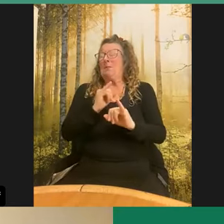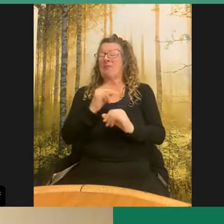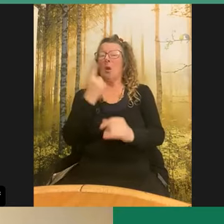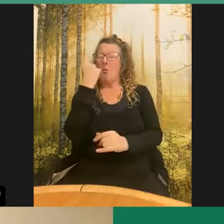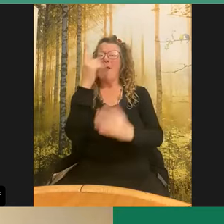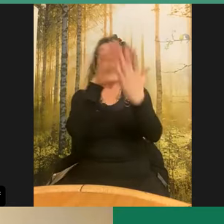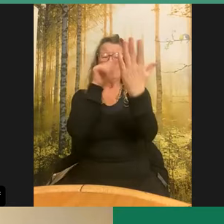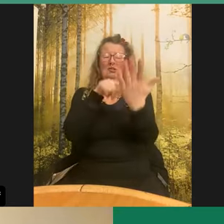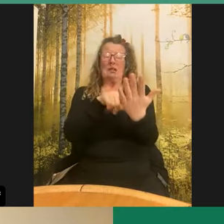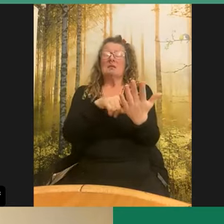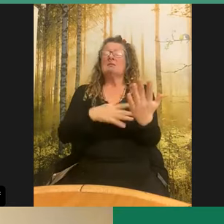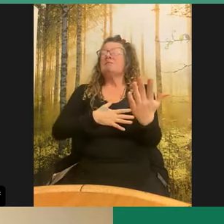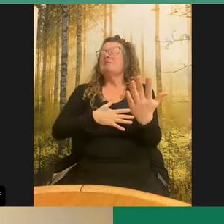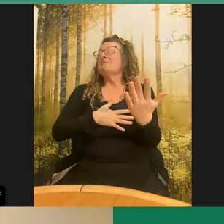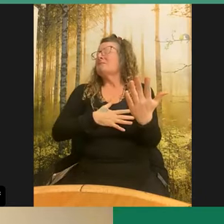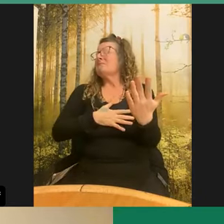very upsetting about